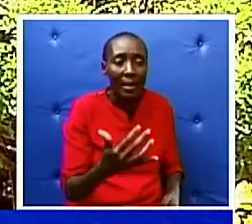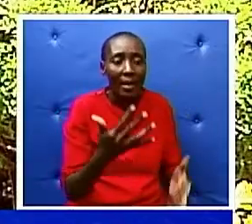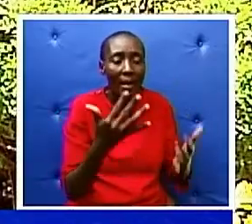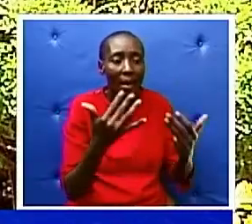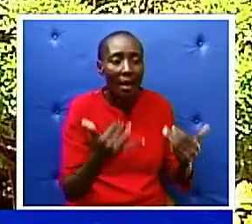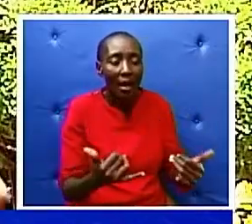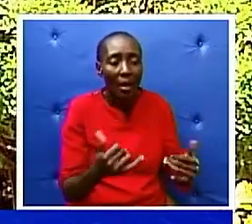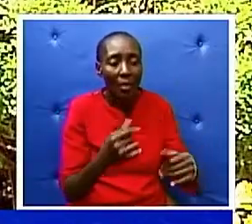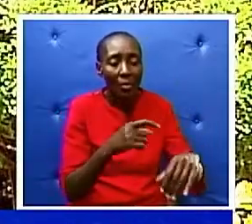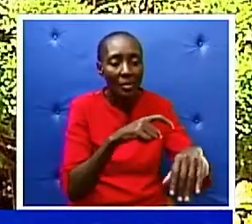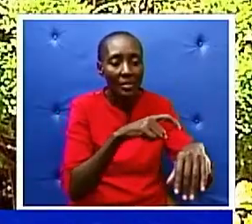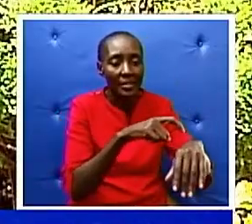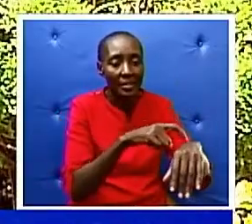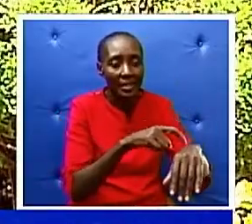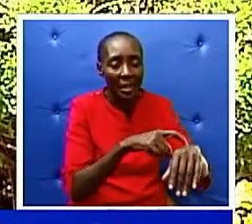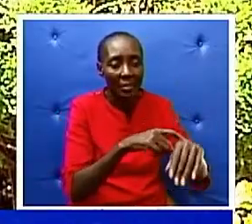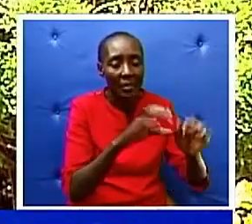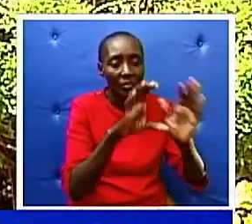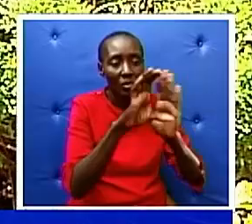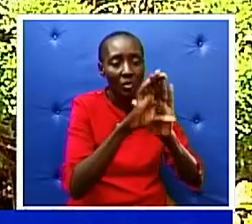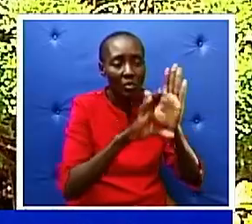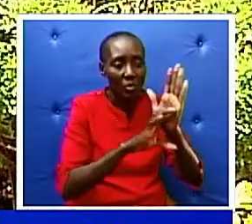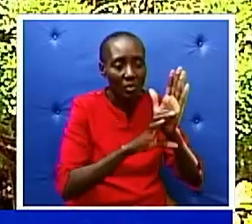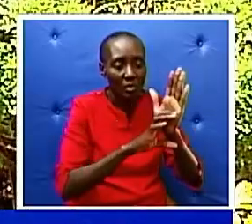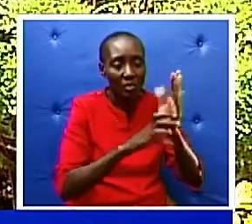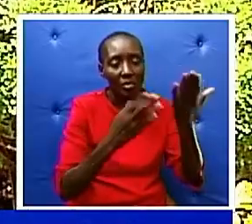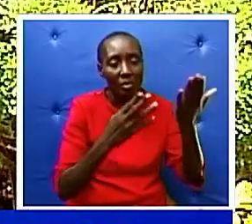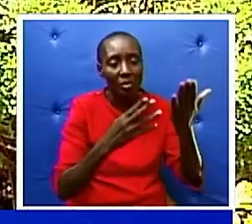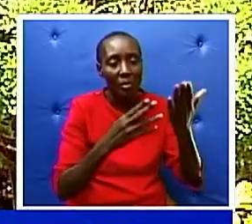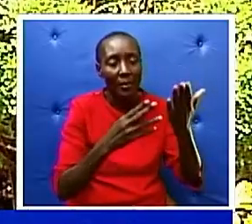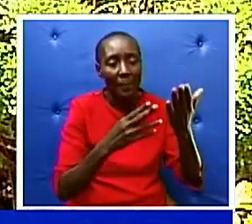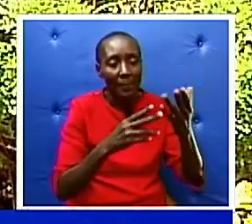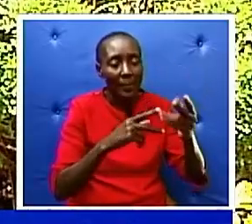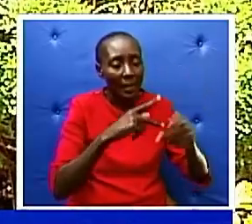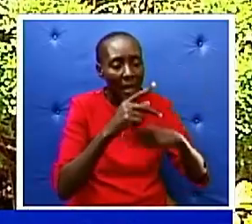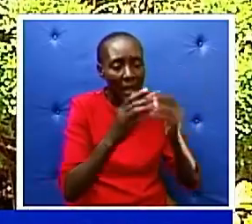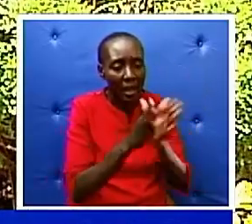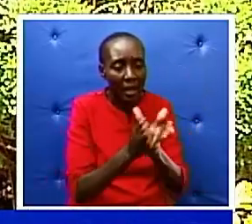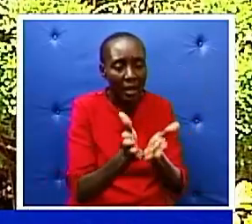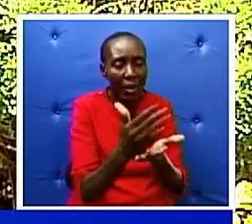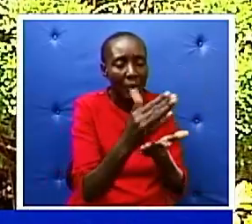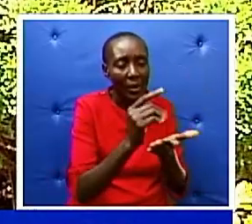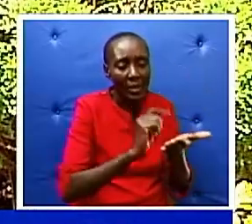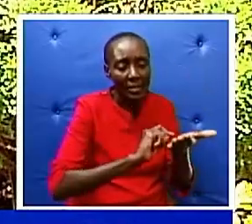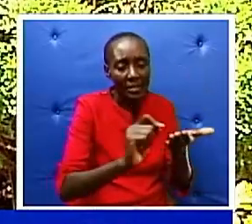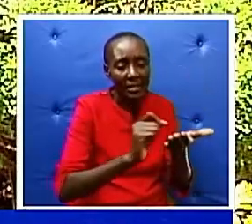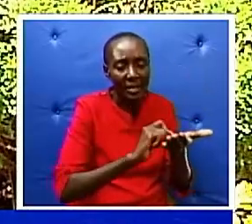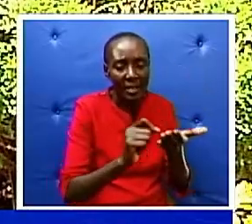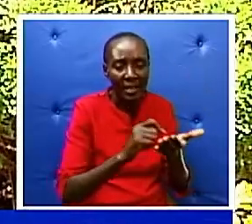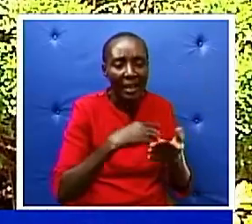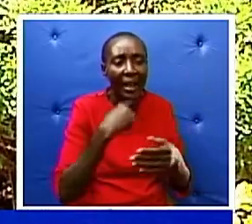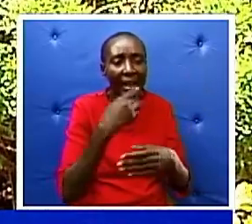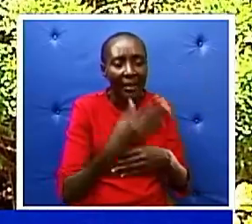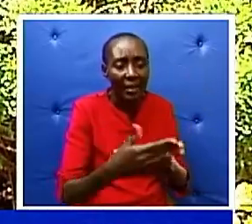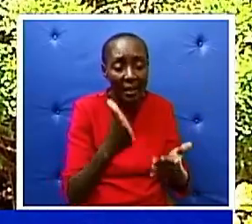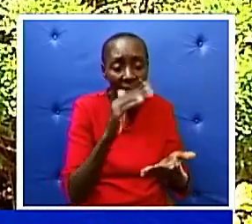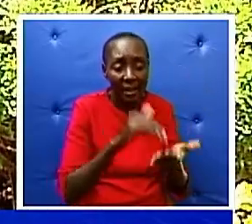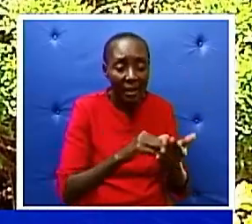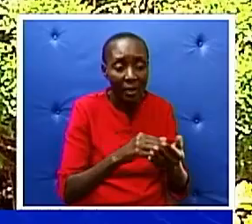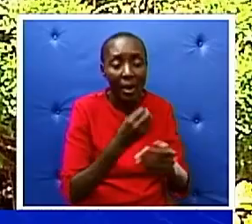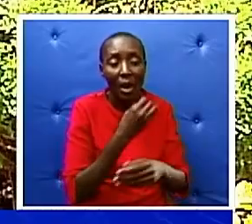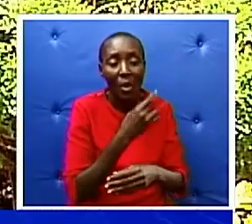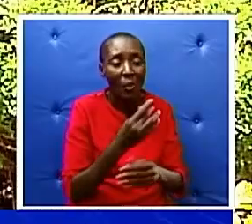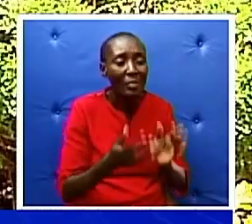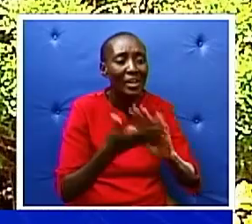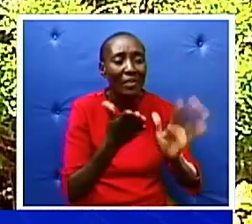to constitutional provisions and collecting signatures, now what is the hurry for BBI for? It's